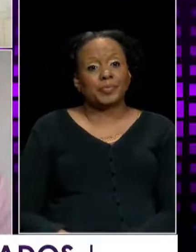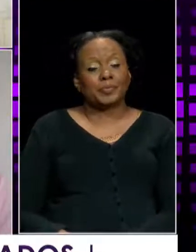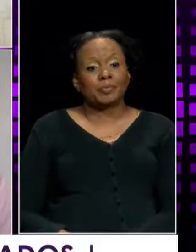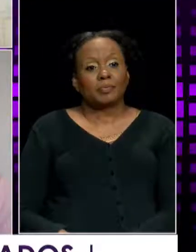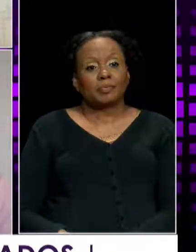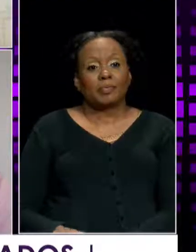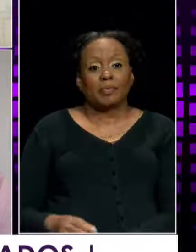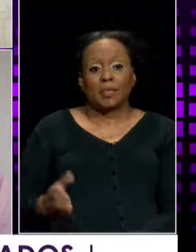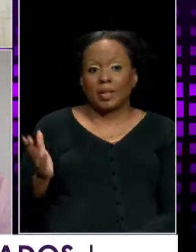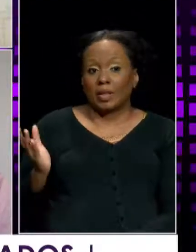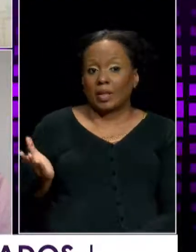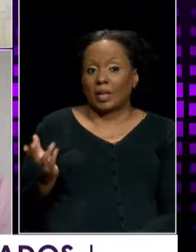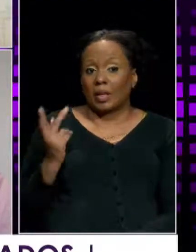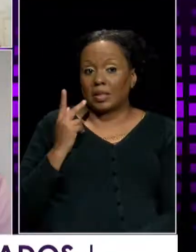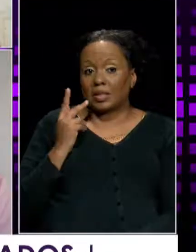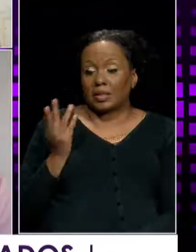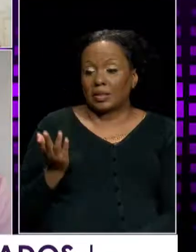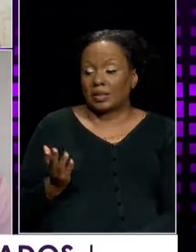Khadija?